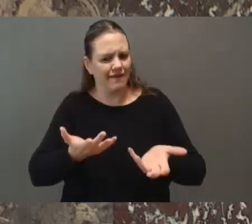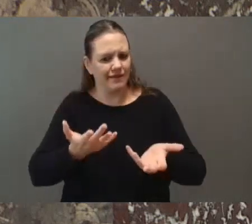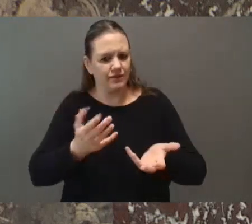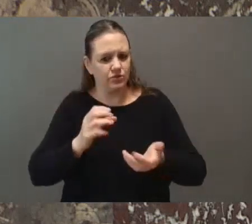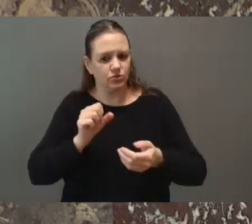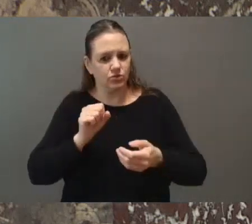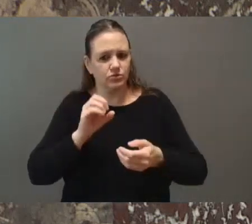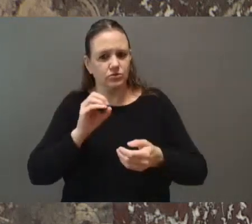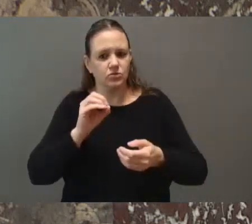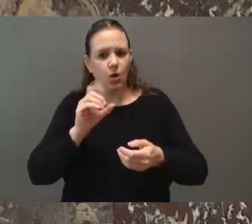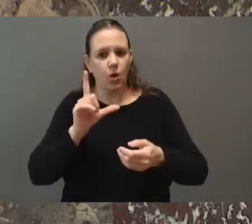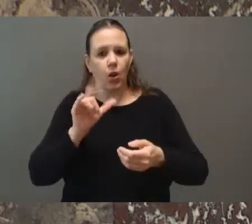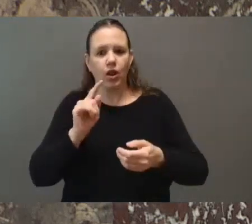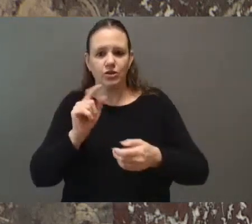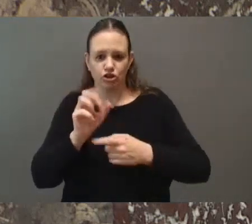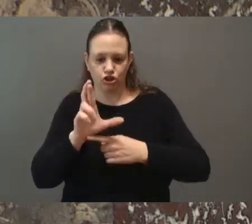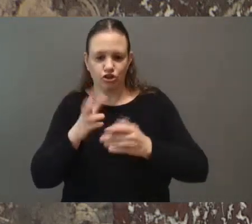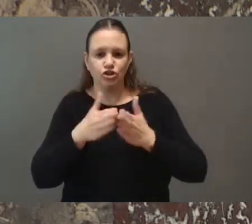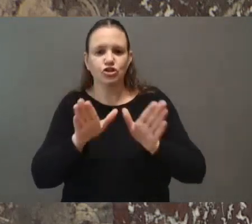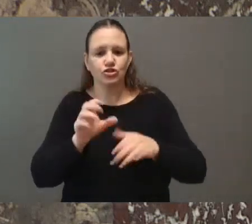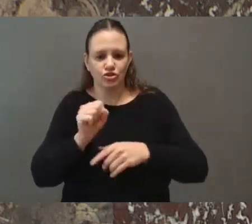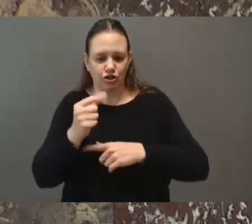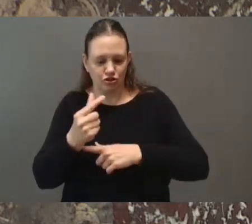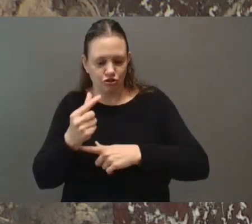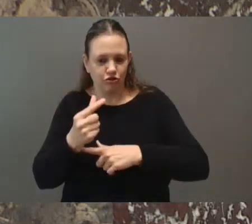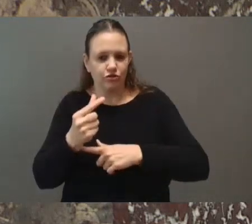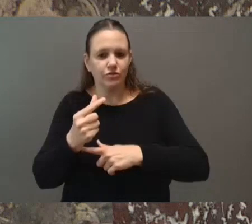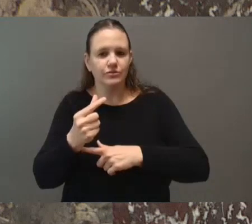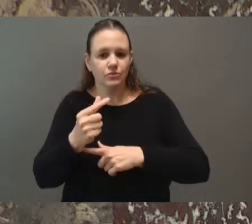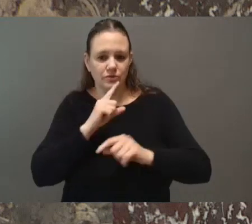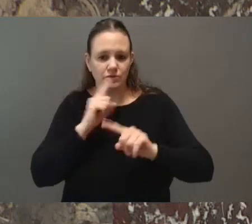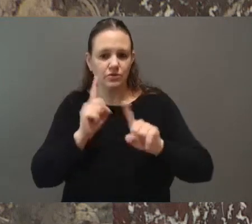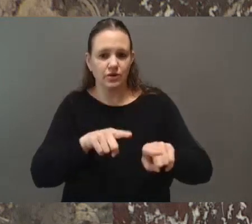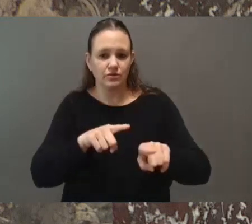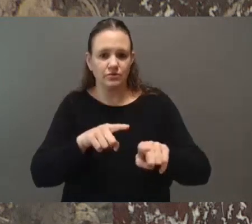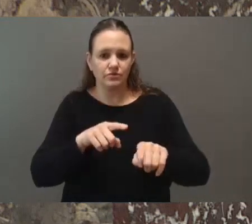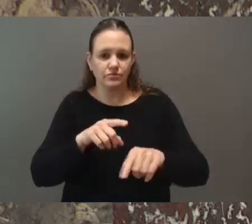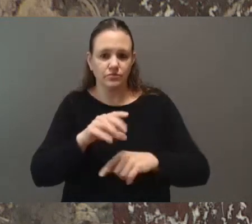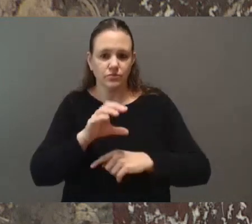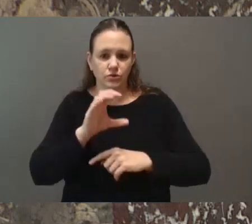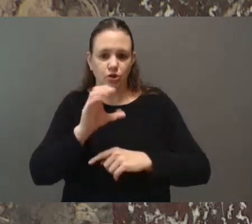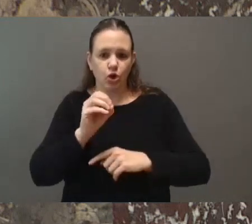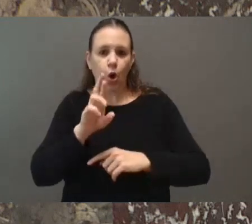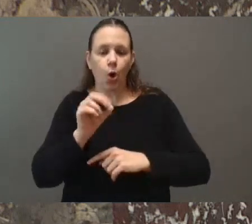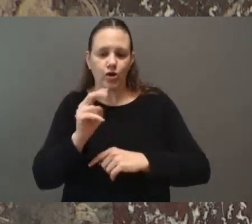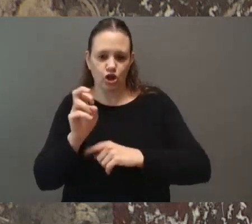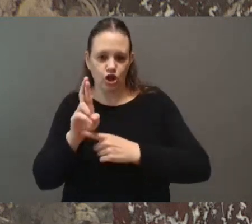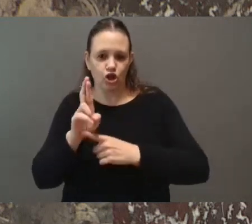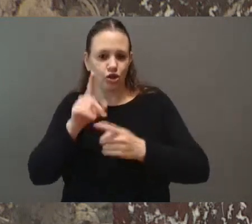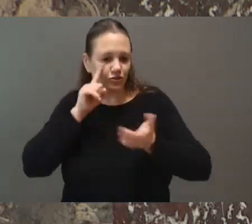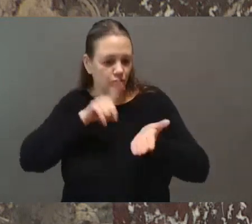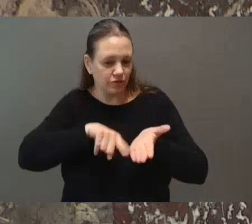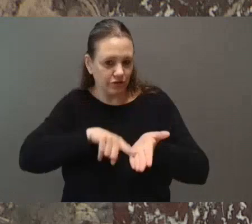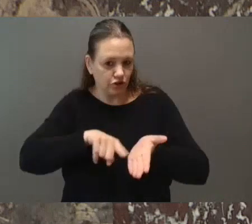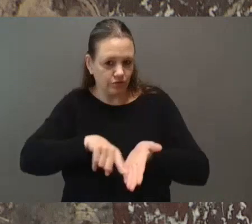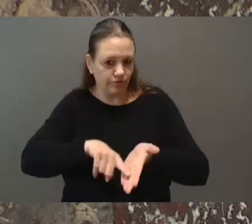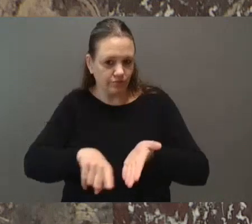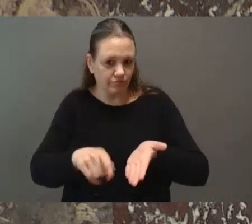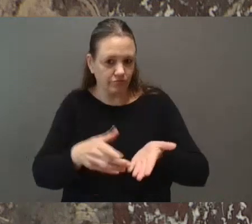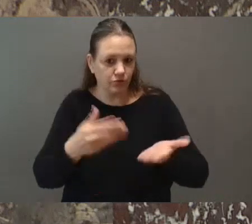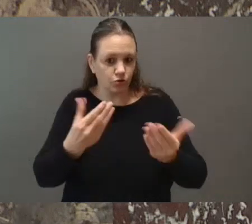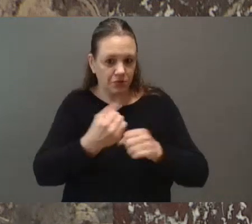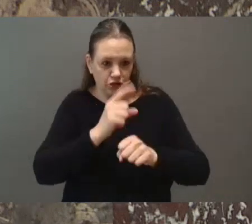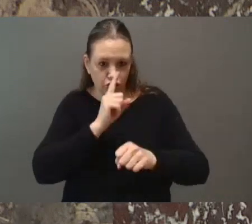We are reaching out to university presidents right across the province to make sure that they are doing all they can on their